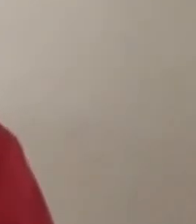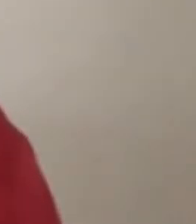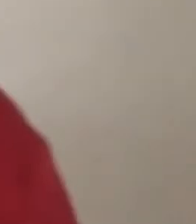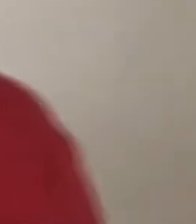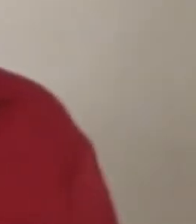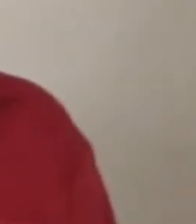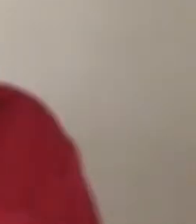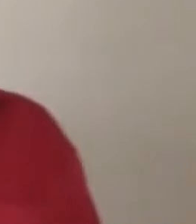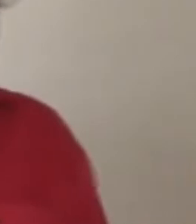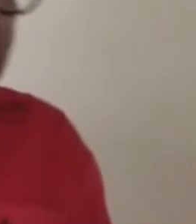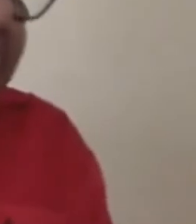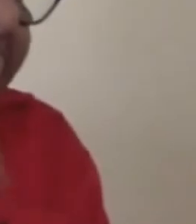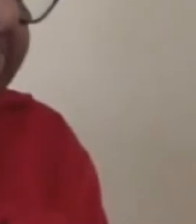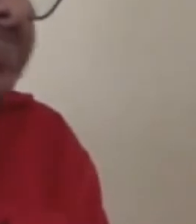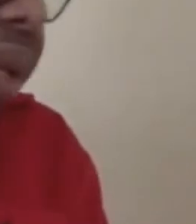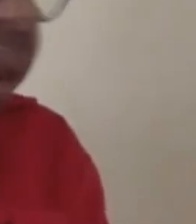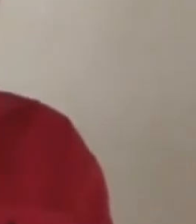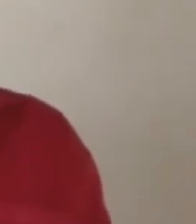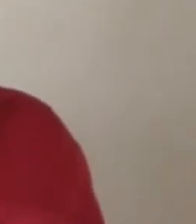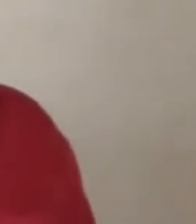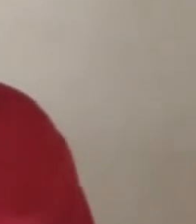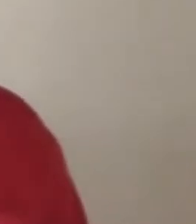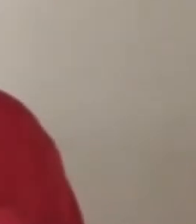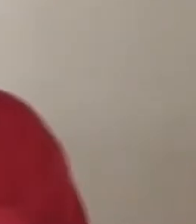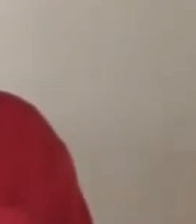to add on this, and my comrades.